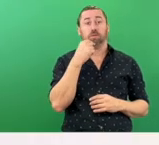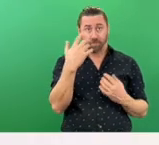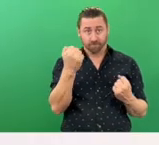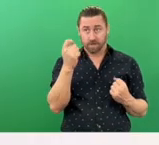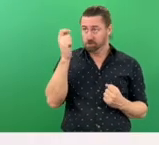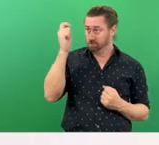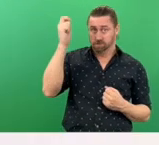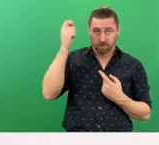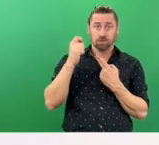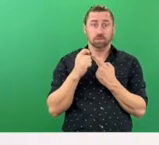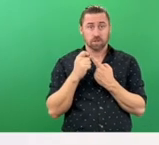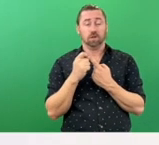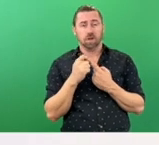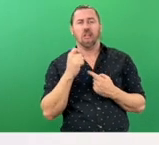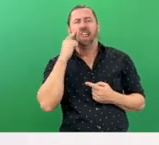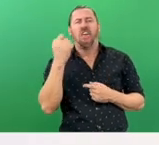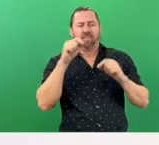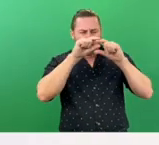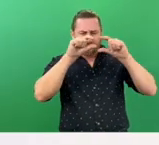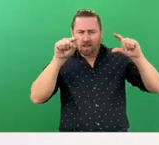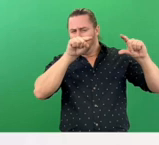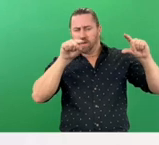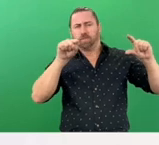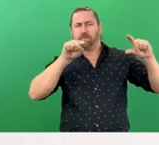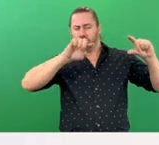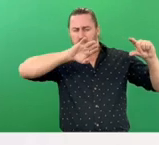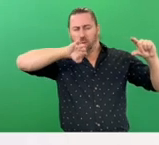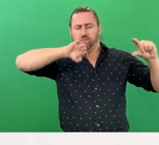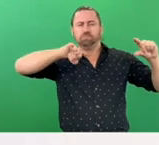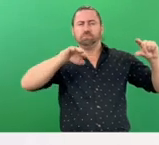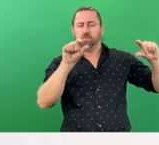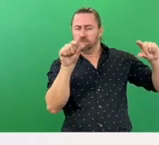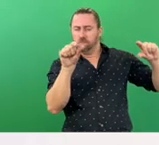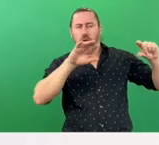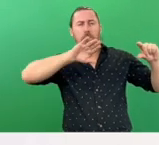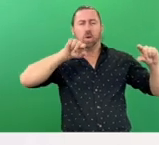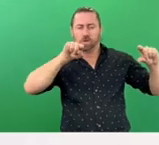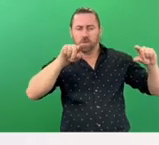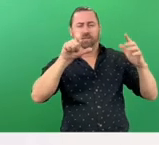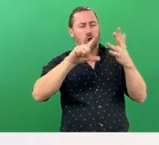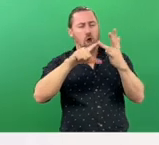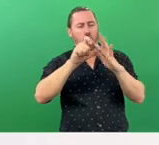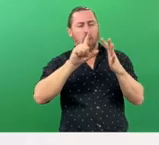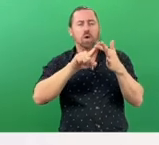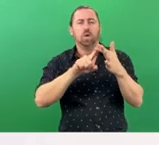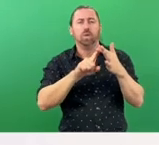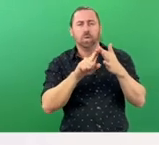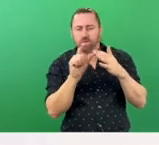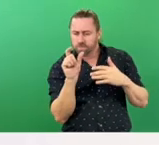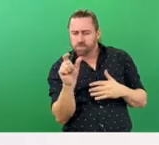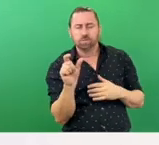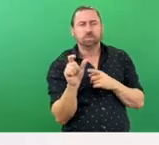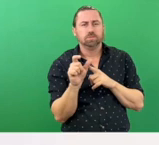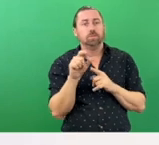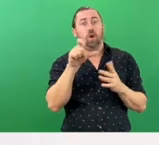pencils with you, you will notice that somewhere on your pencil, probably towards the end of your pencil, there will be a code written